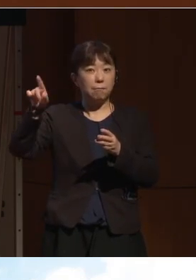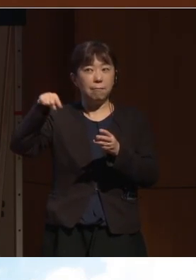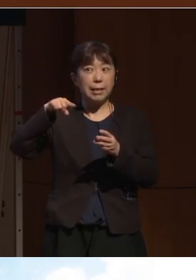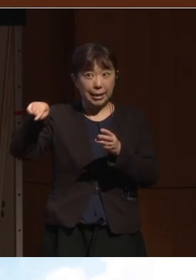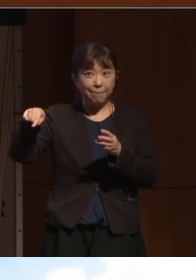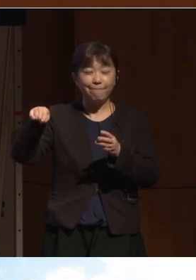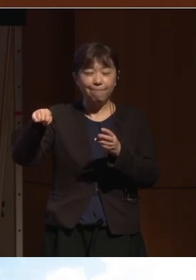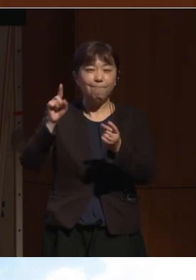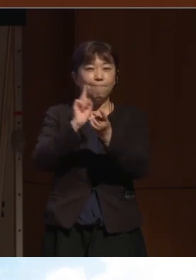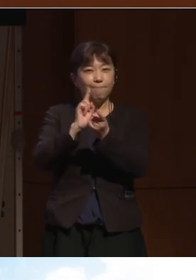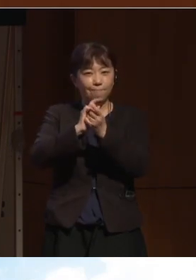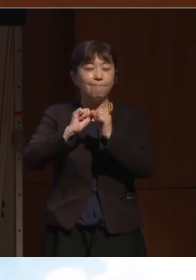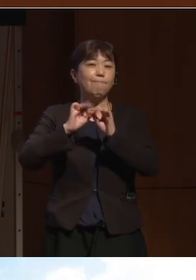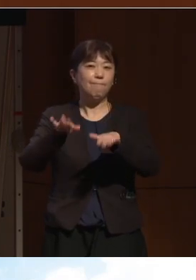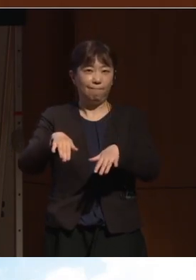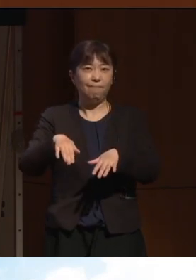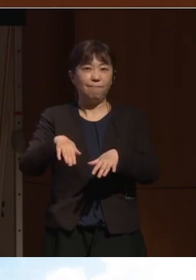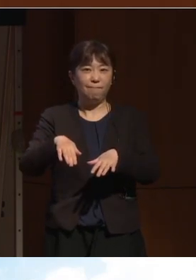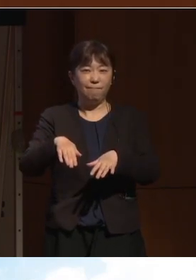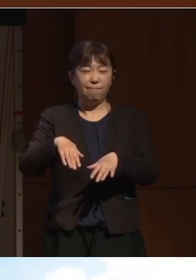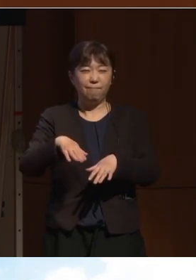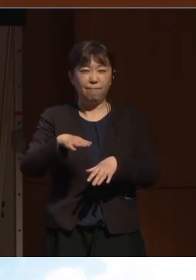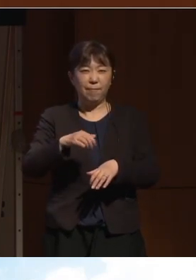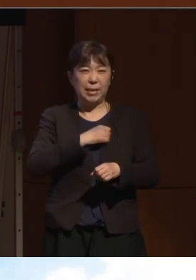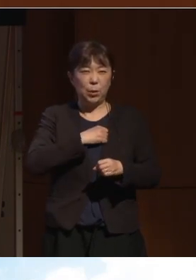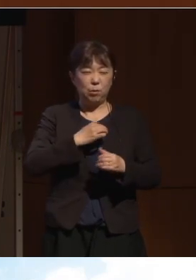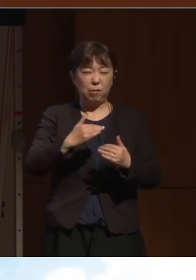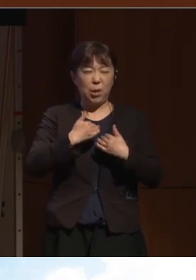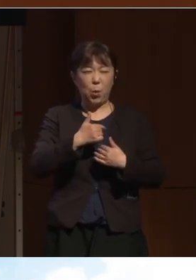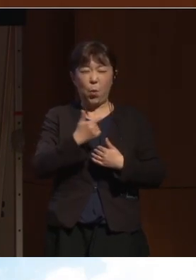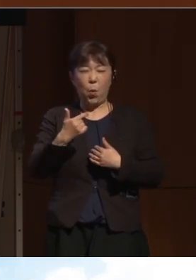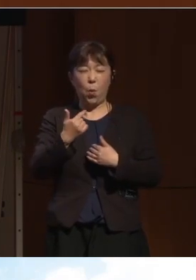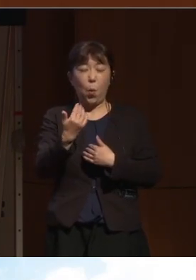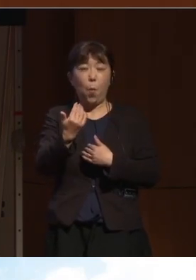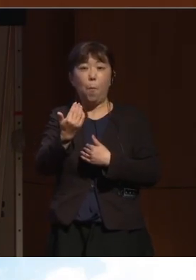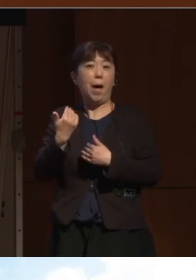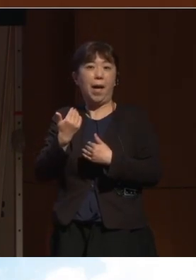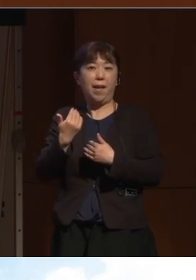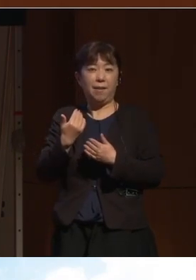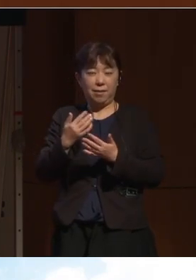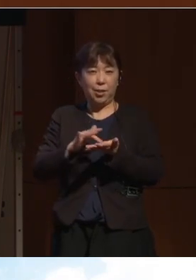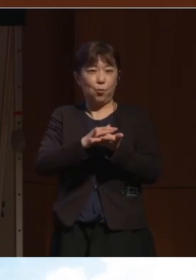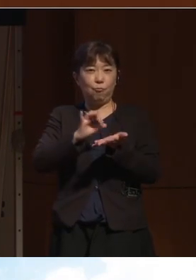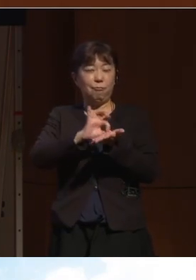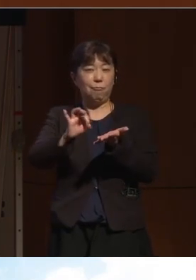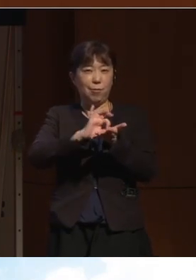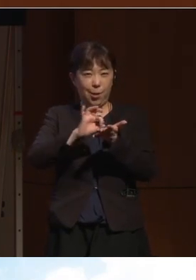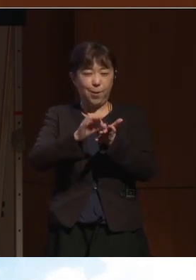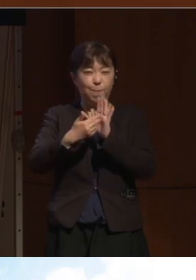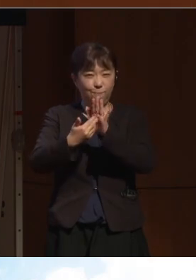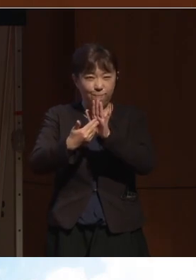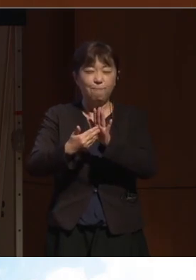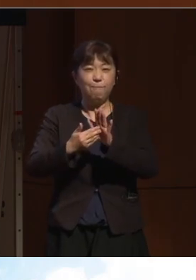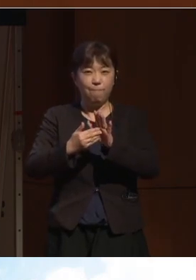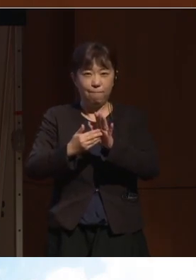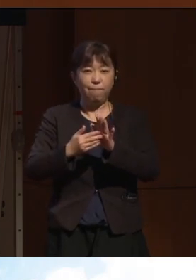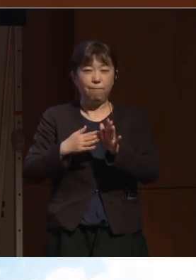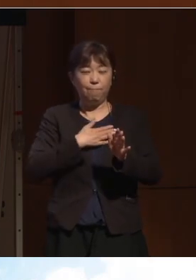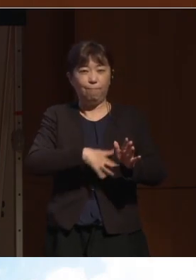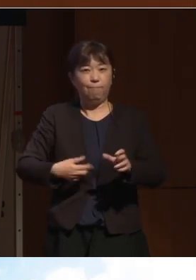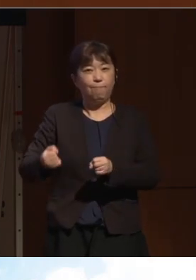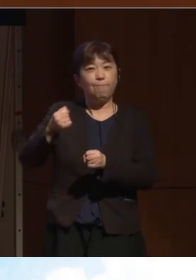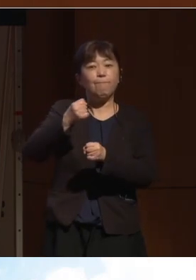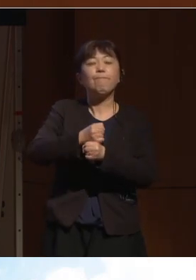did find some points around it costing more to treat people with Panoramic than not, and there are some findings from